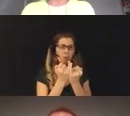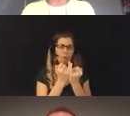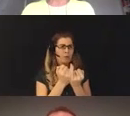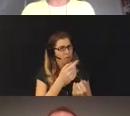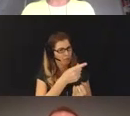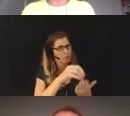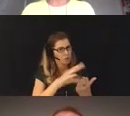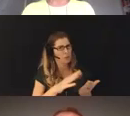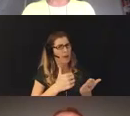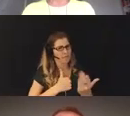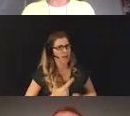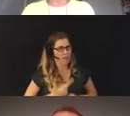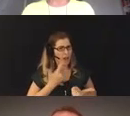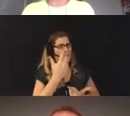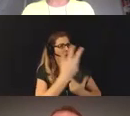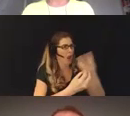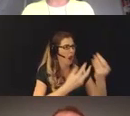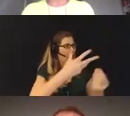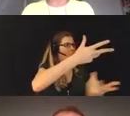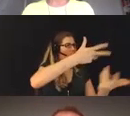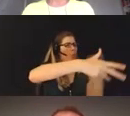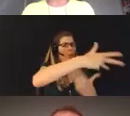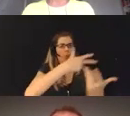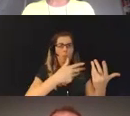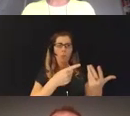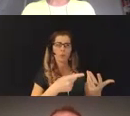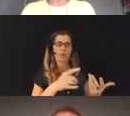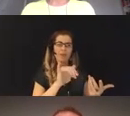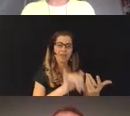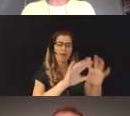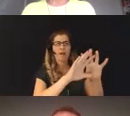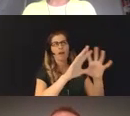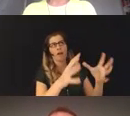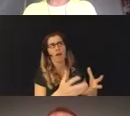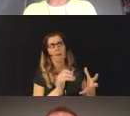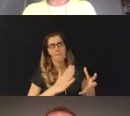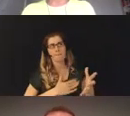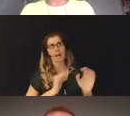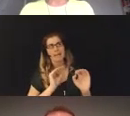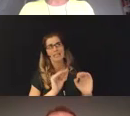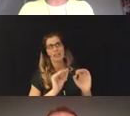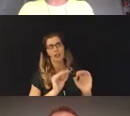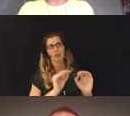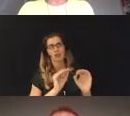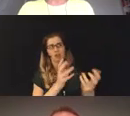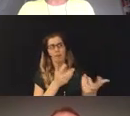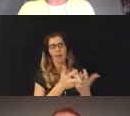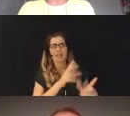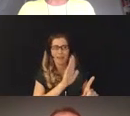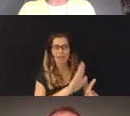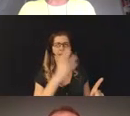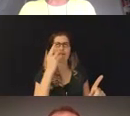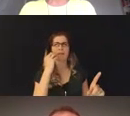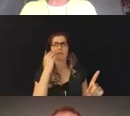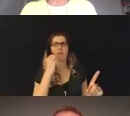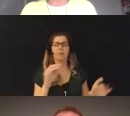and circumstances outside of those rooms that we occupy. So contextualizing our pedagogy and students' learning within their experiences are